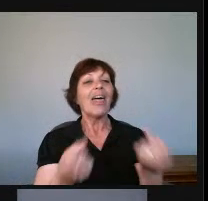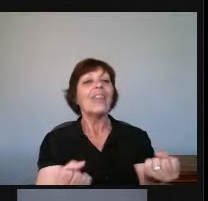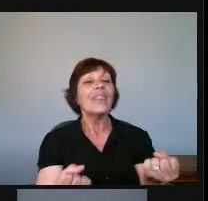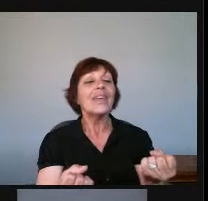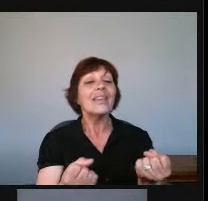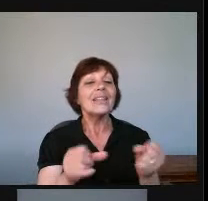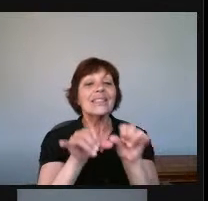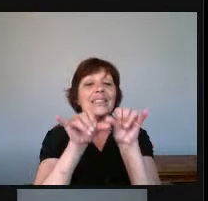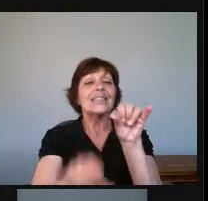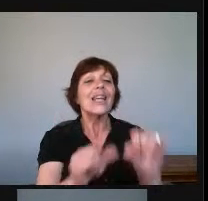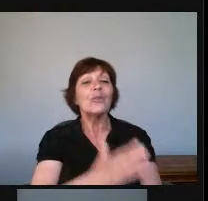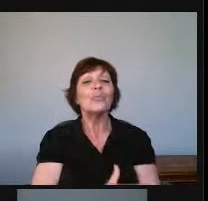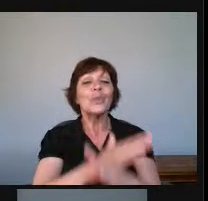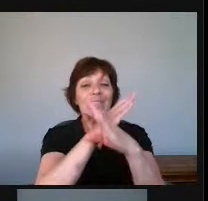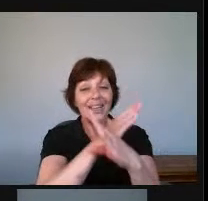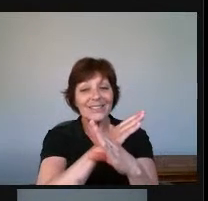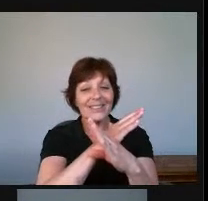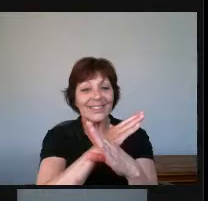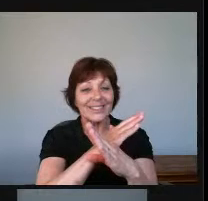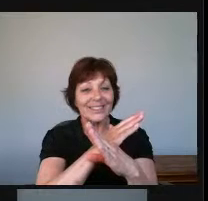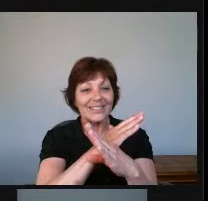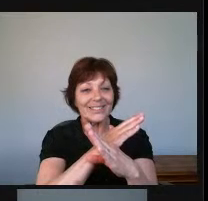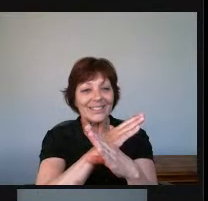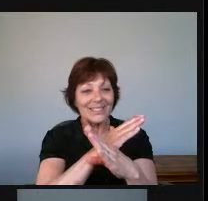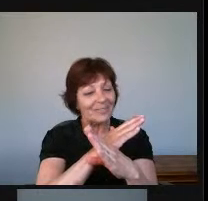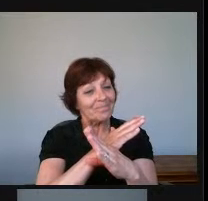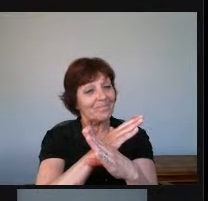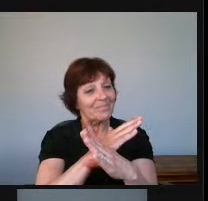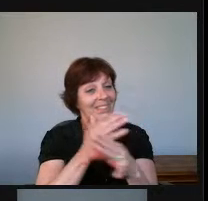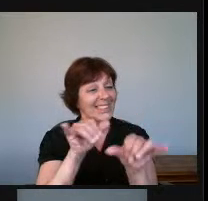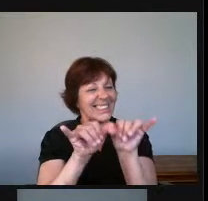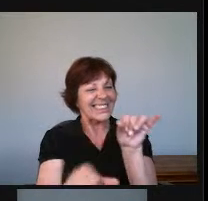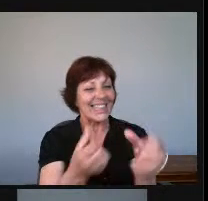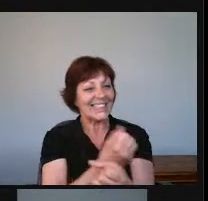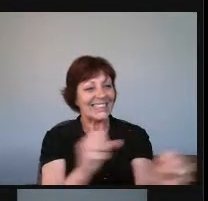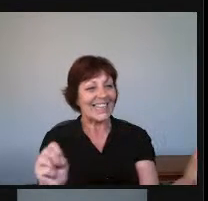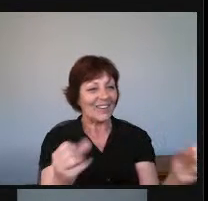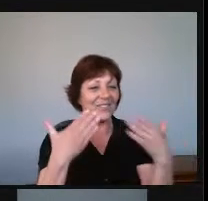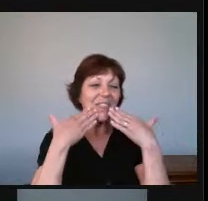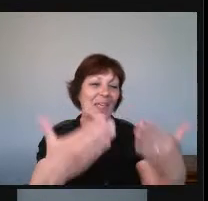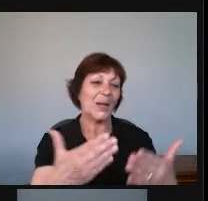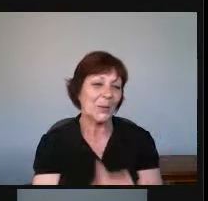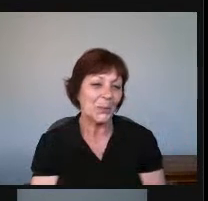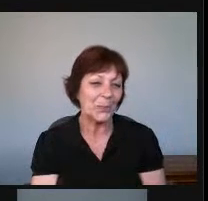stay protected, and stay safe. Thank you.